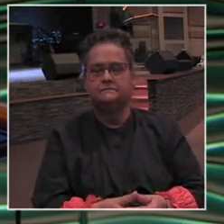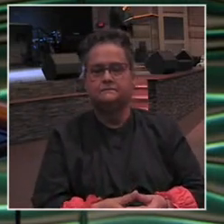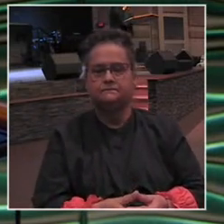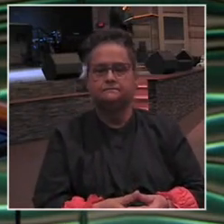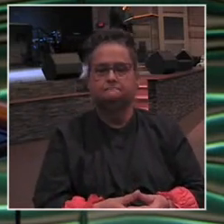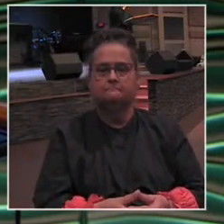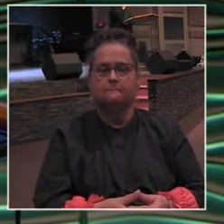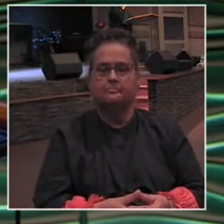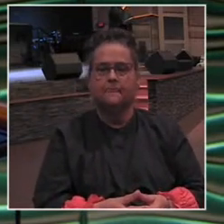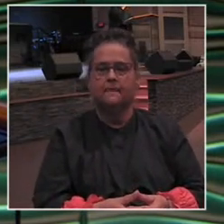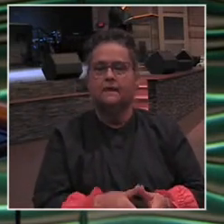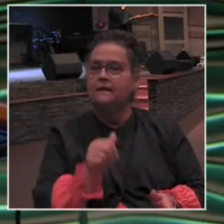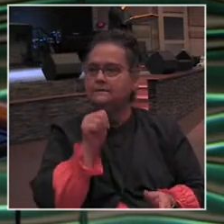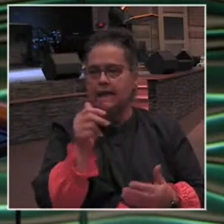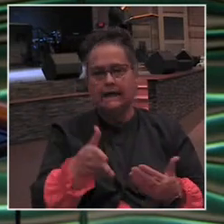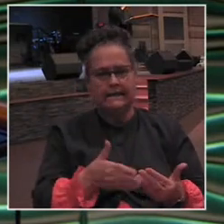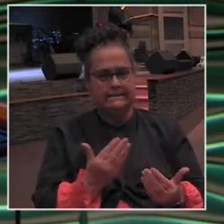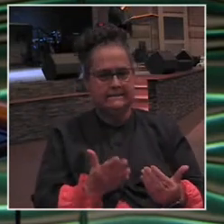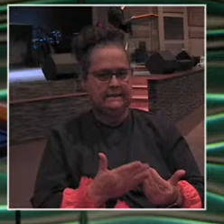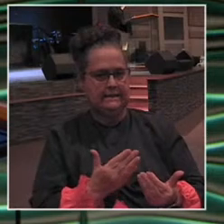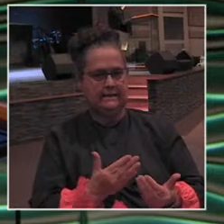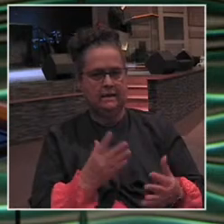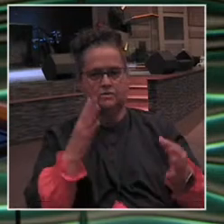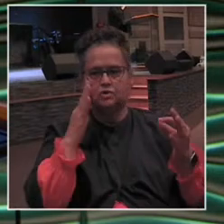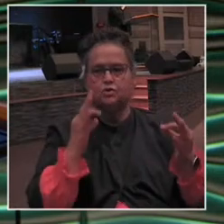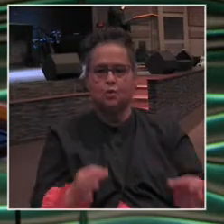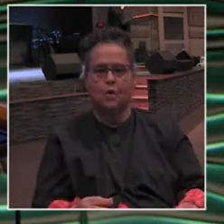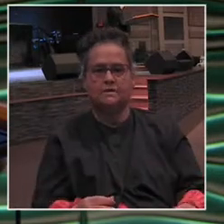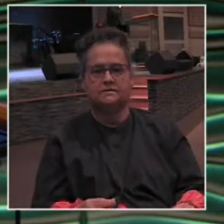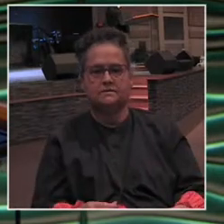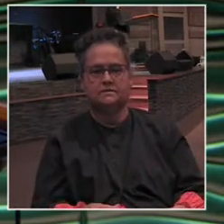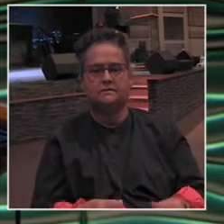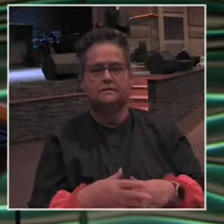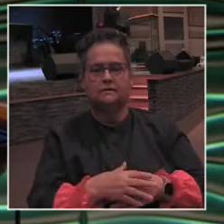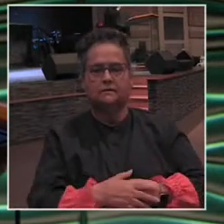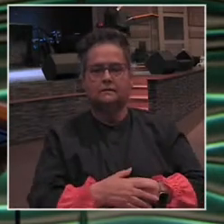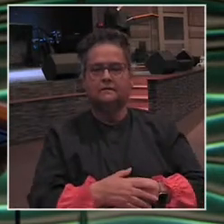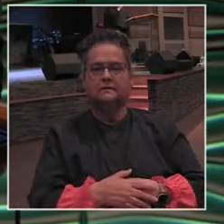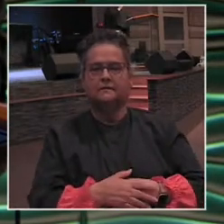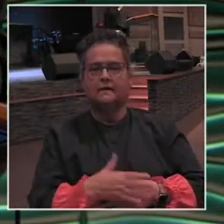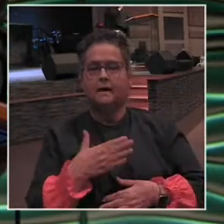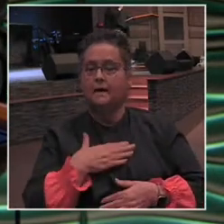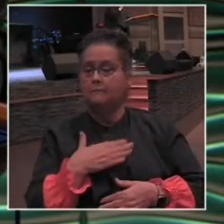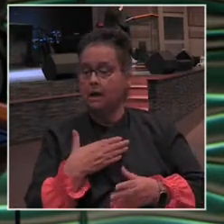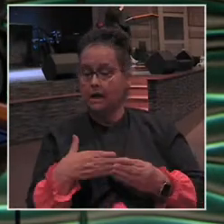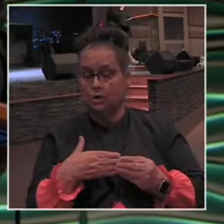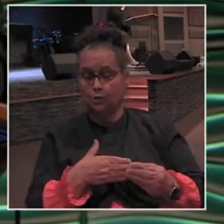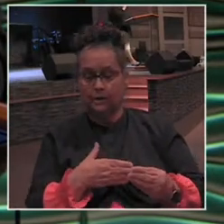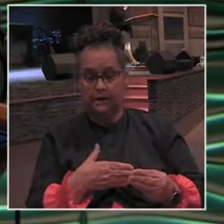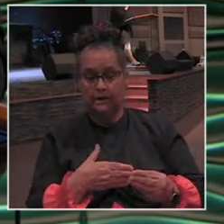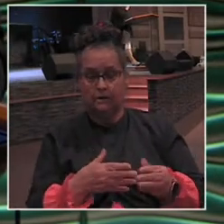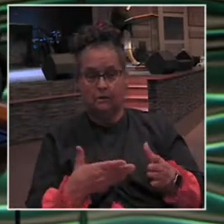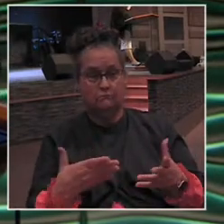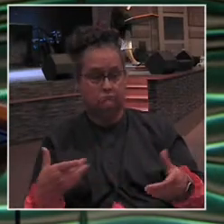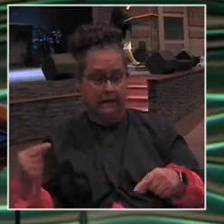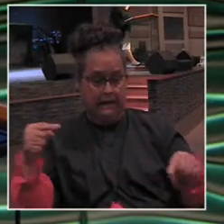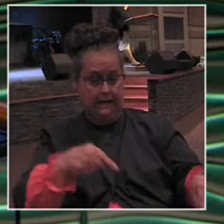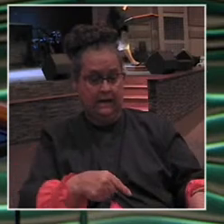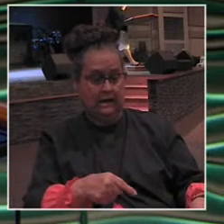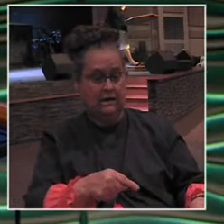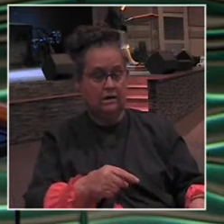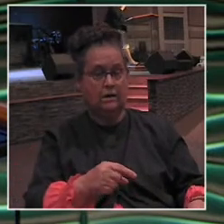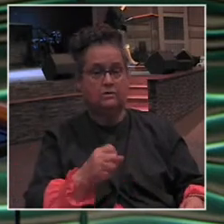It isn't easy. It's a choice. And in my career, he led me to St. Louis about 7 years ago to be the